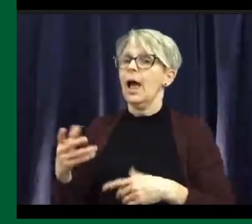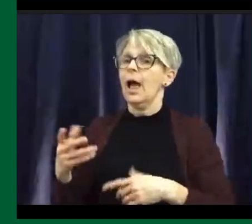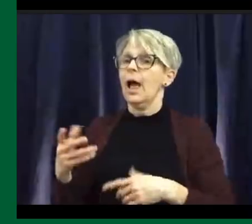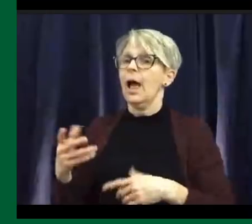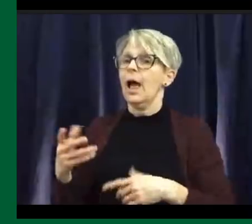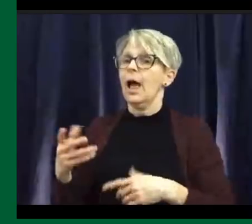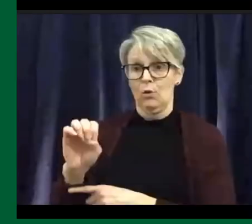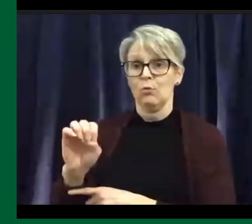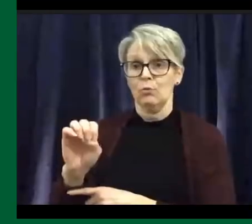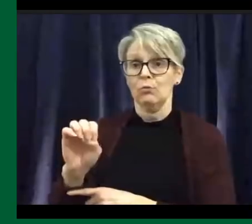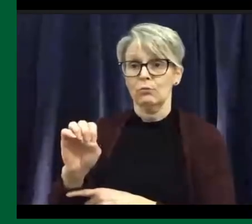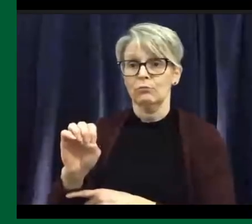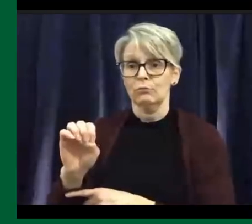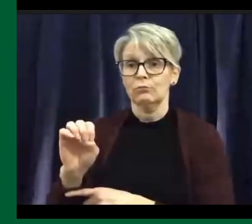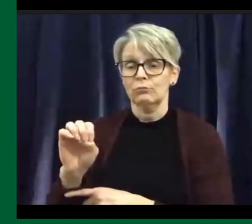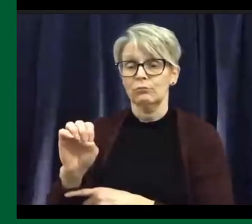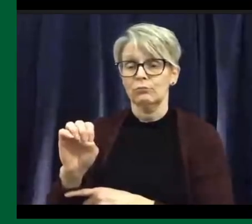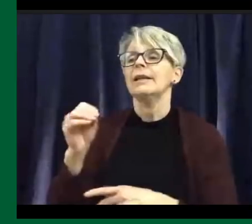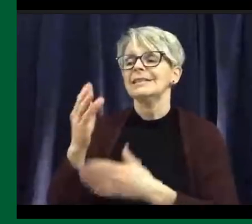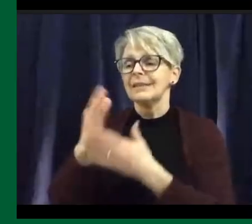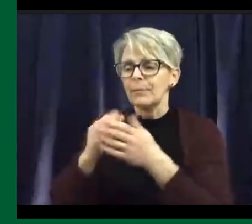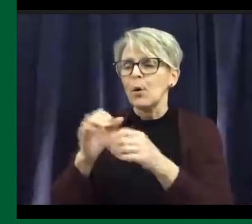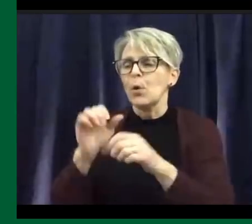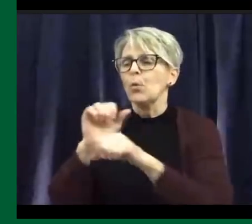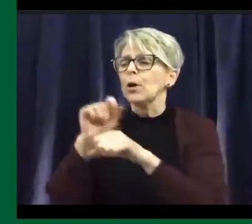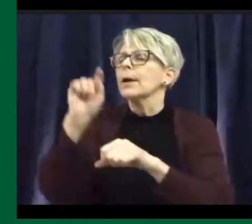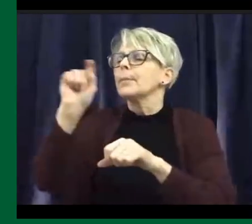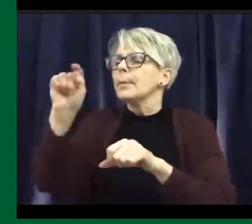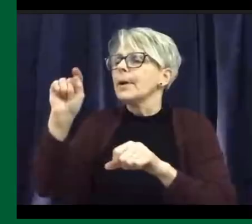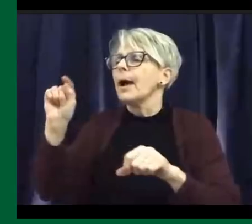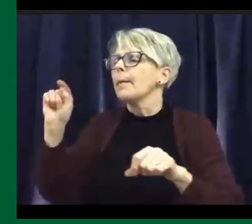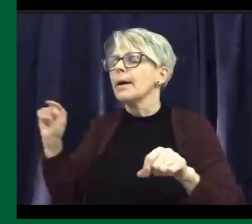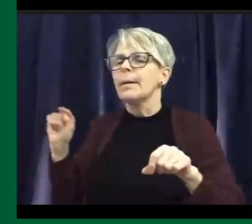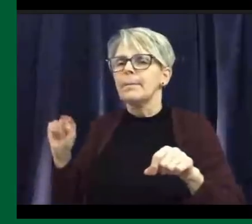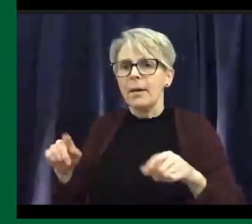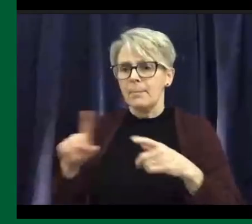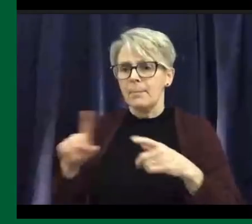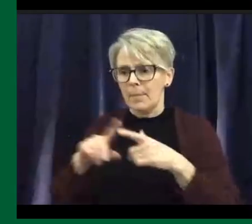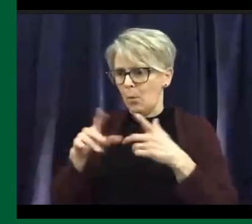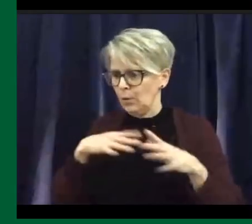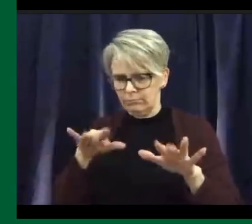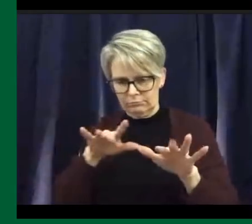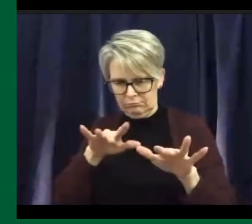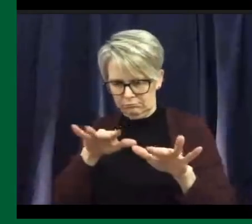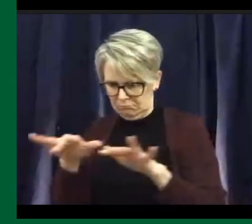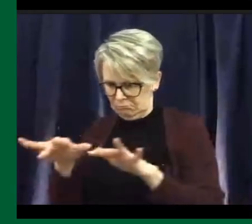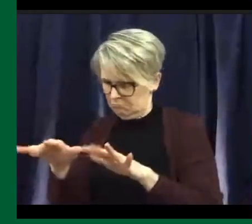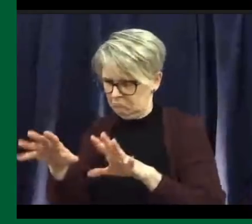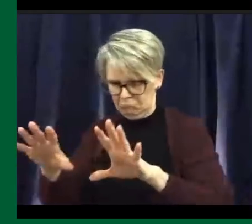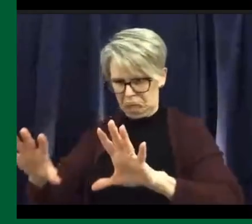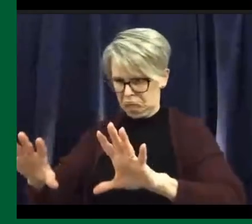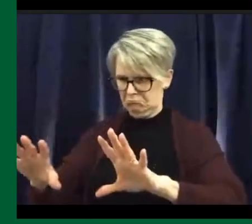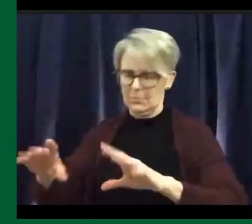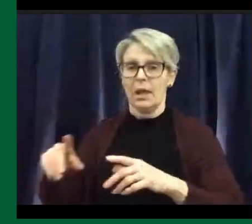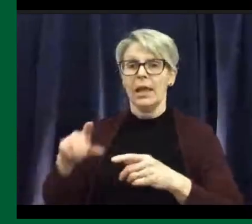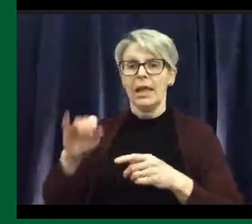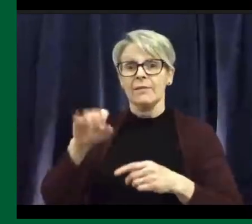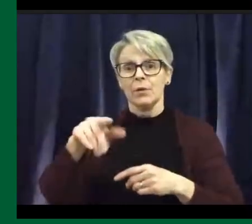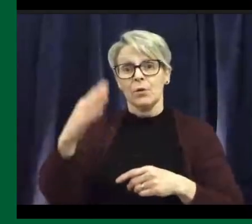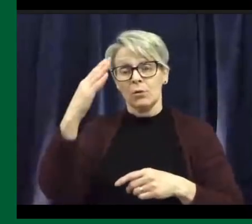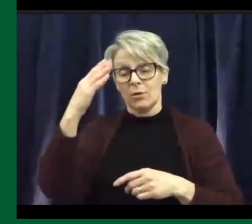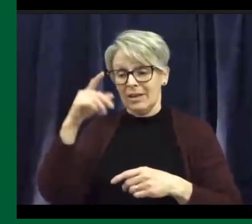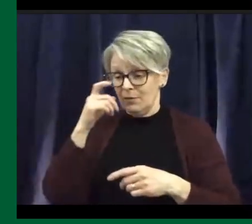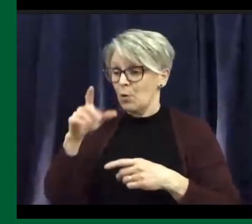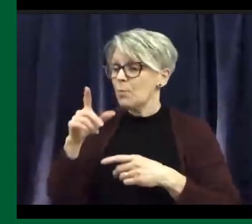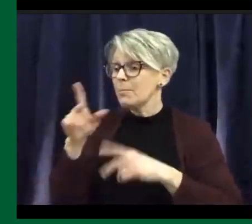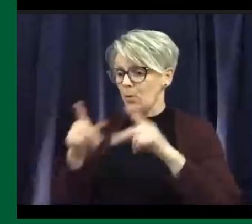then occasional workplaces. But because everyone is accounted for, if you know everyone who's been exposed, there's no need for a PSA.